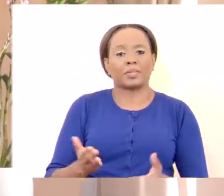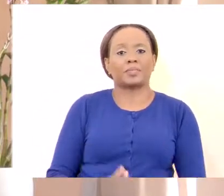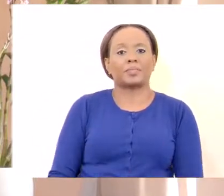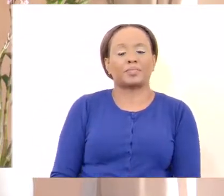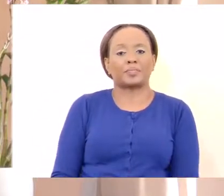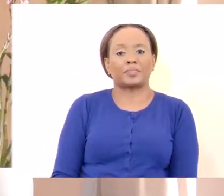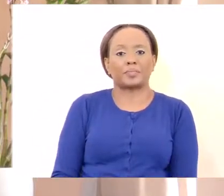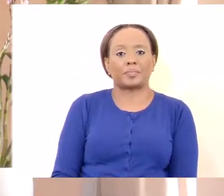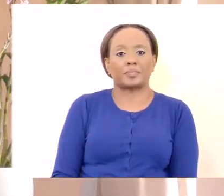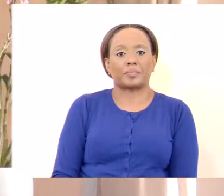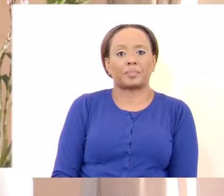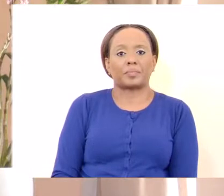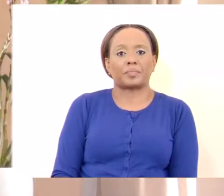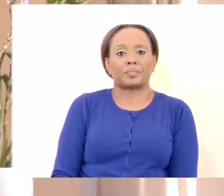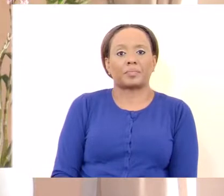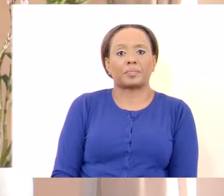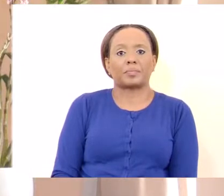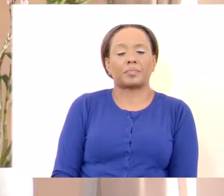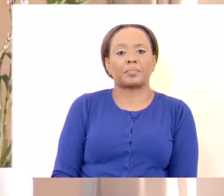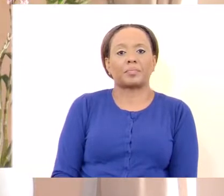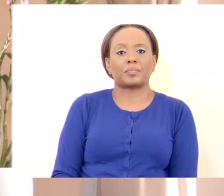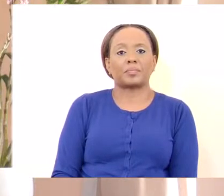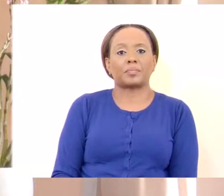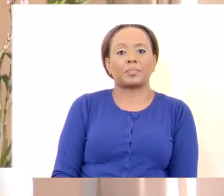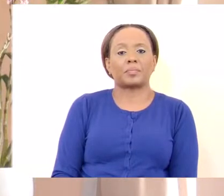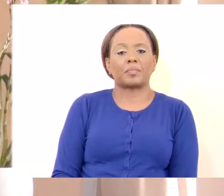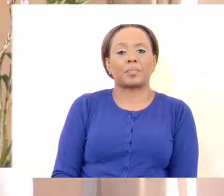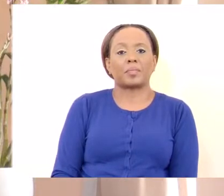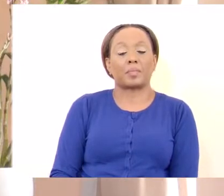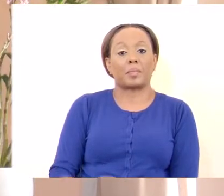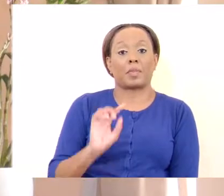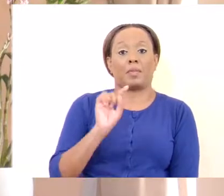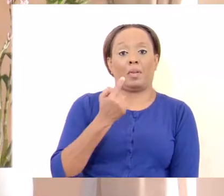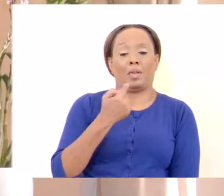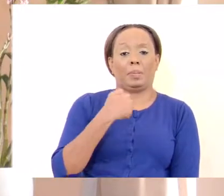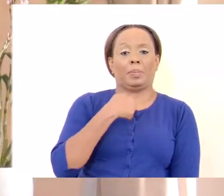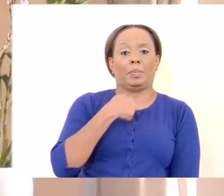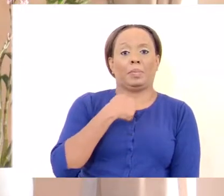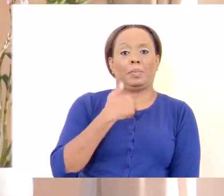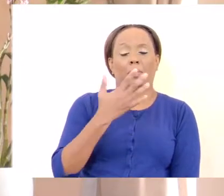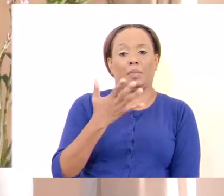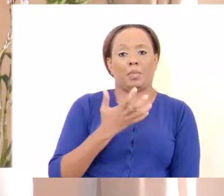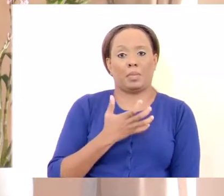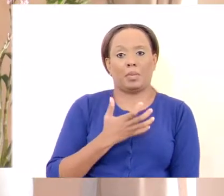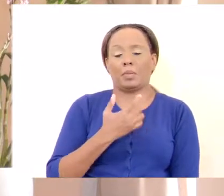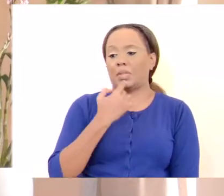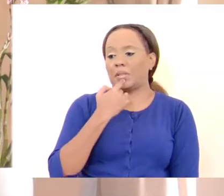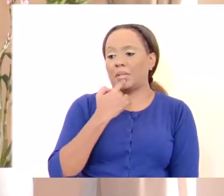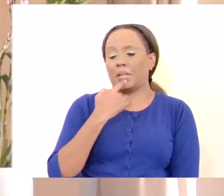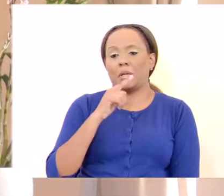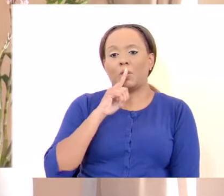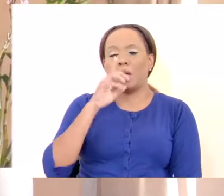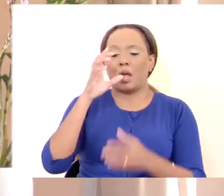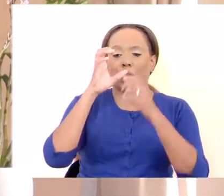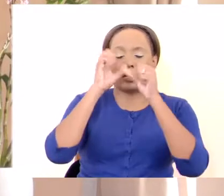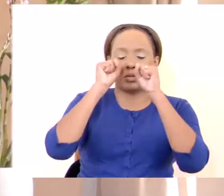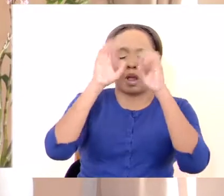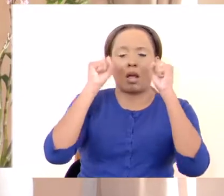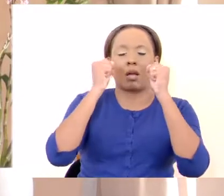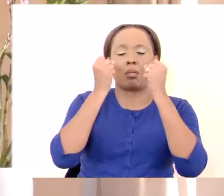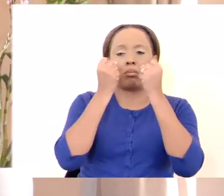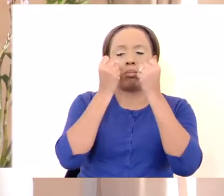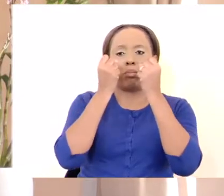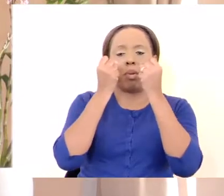country. First, I would wish to add my voice to the national outpouring of shock,